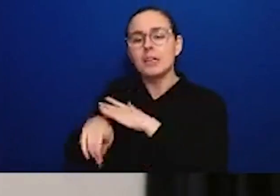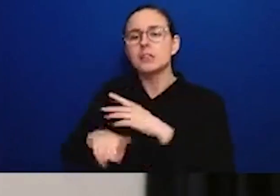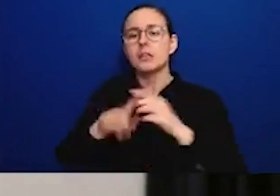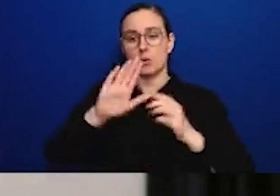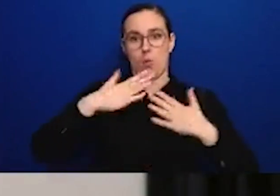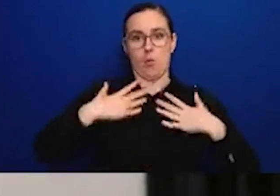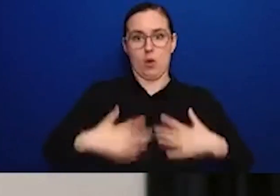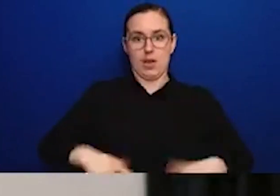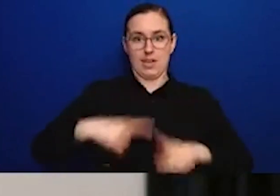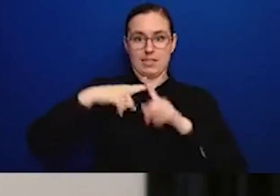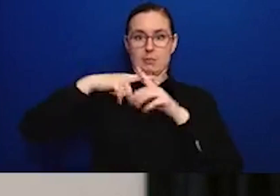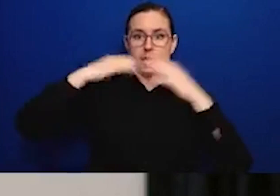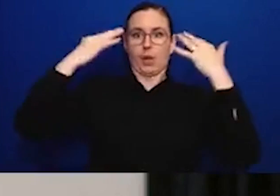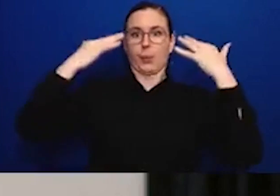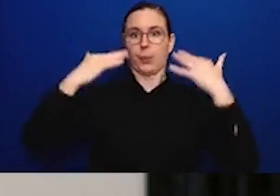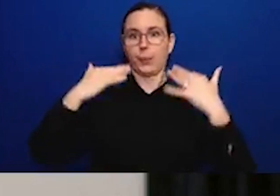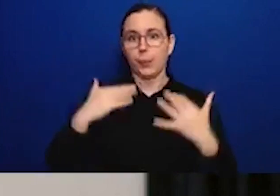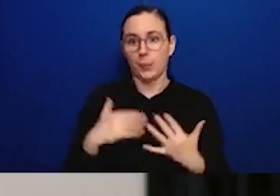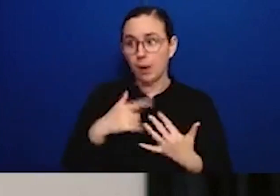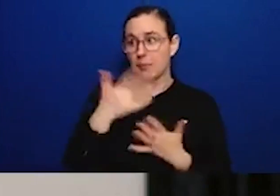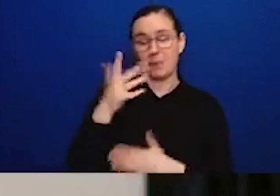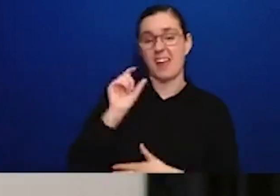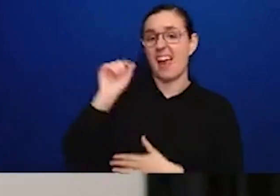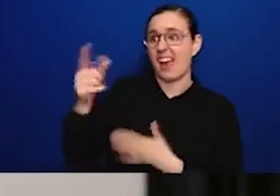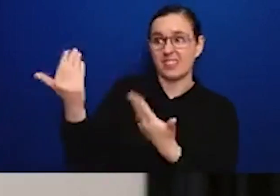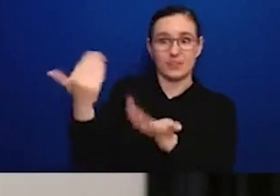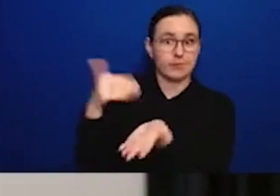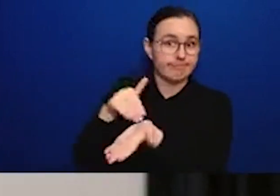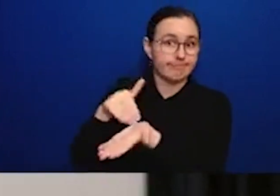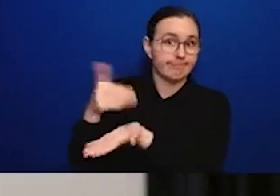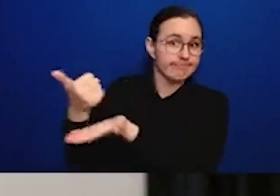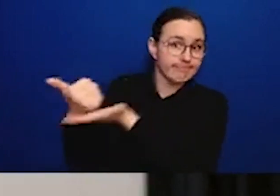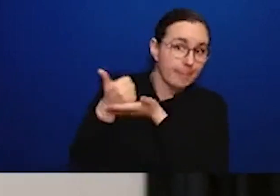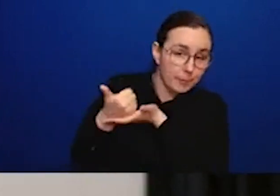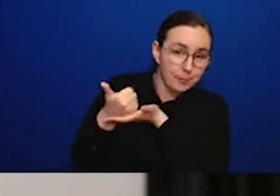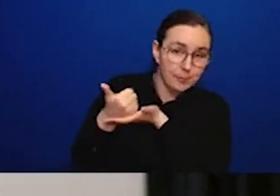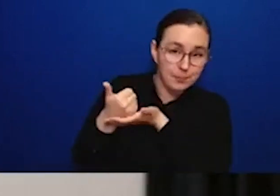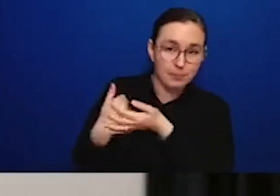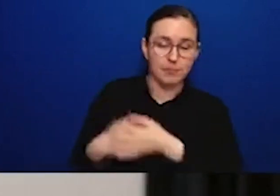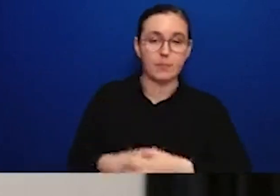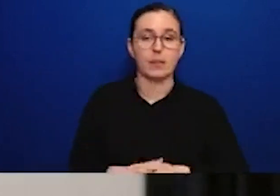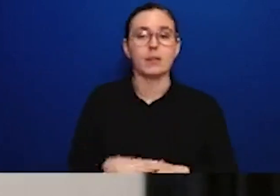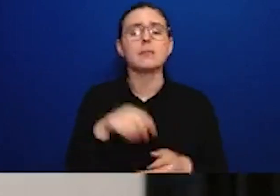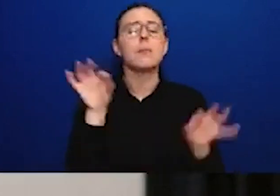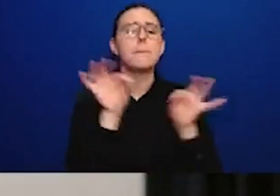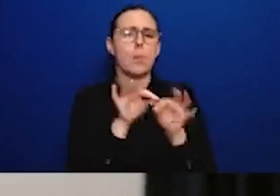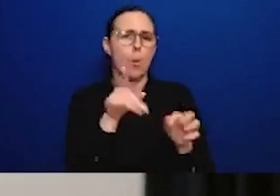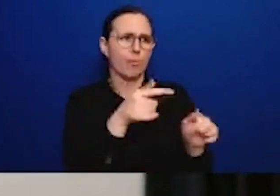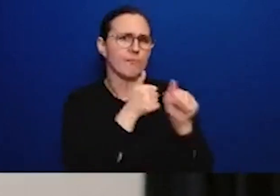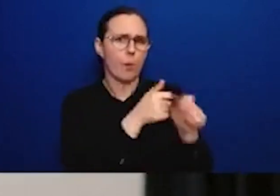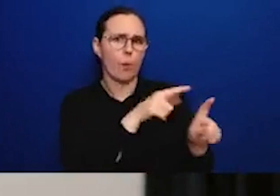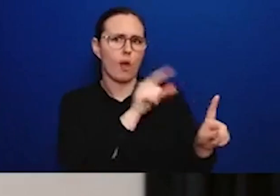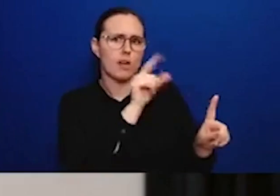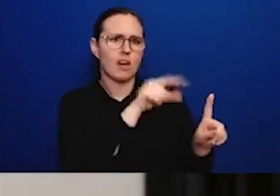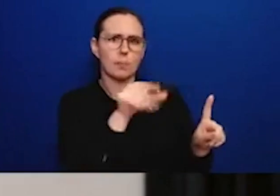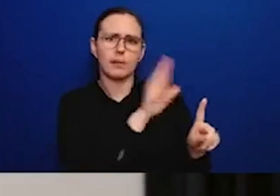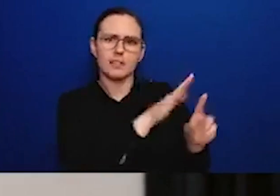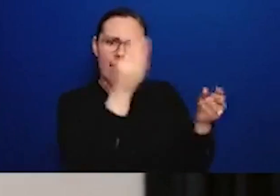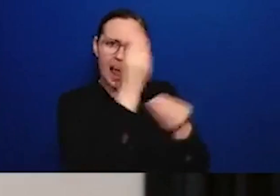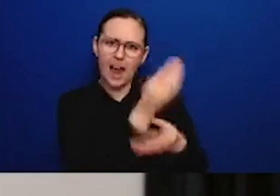or local government who may open cooling centres. For more information about how to prepare for heat emergencies,